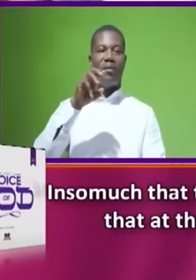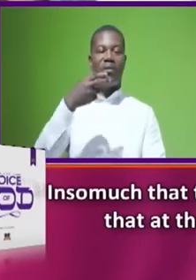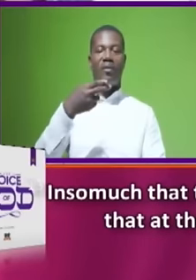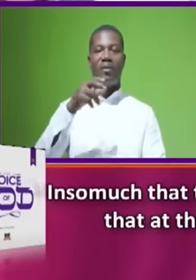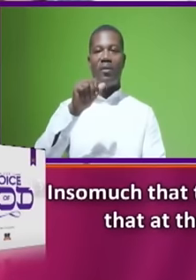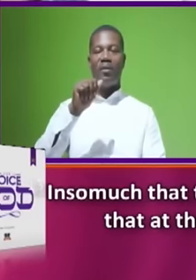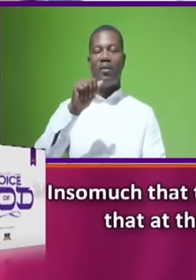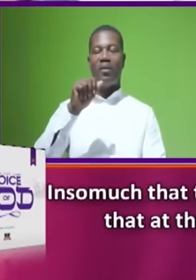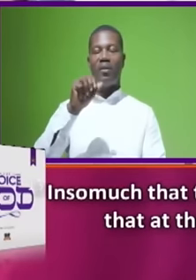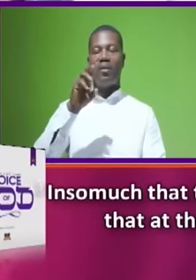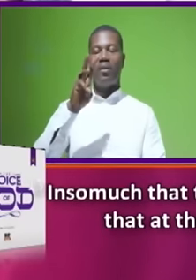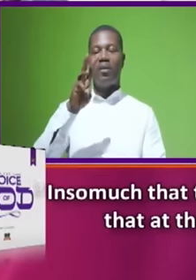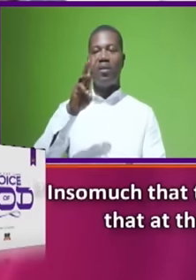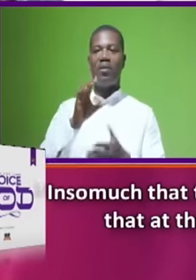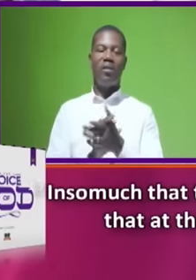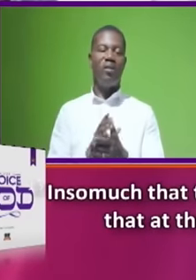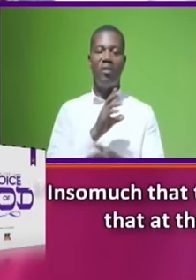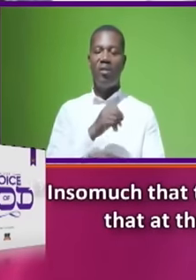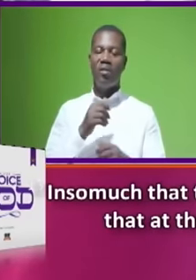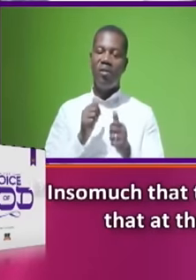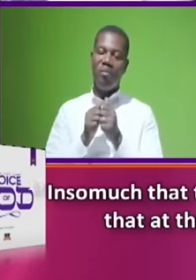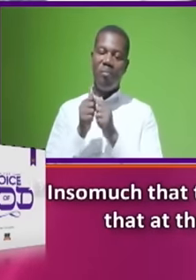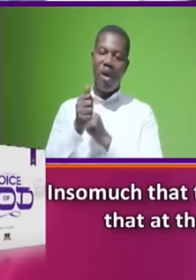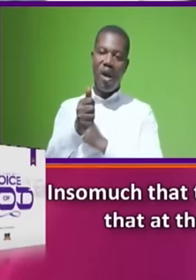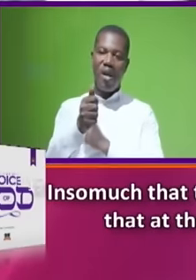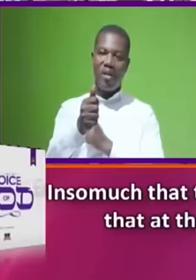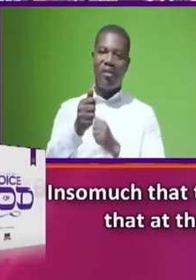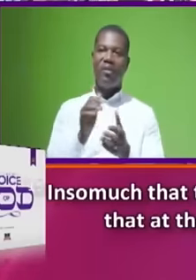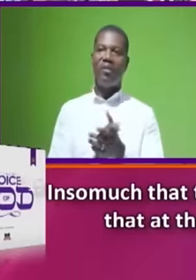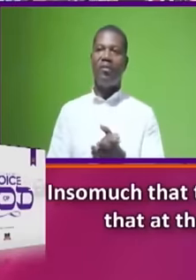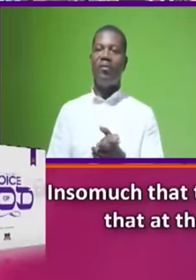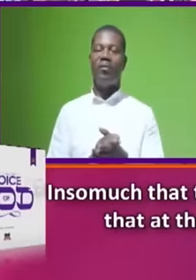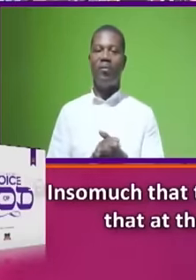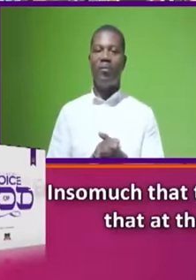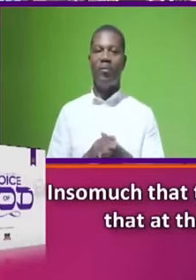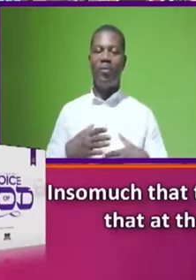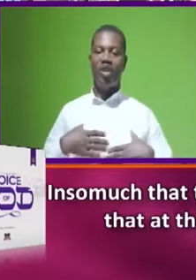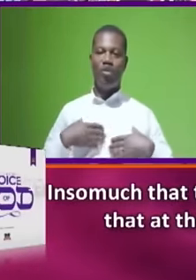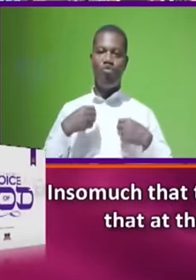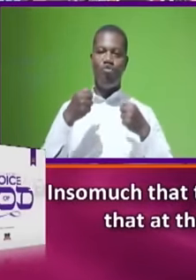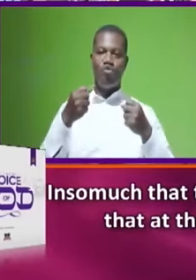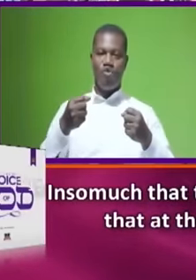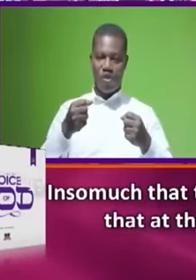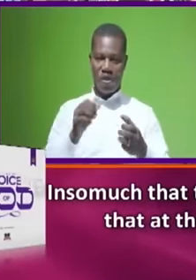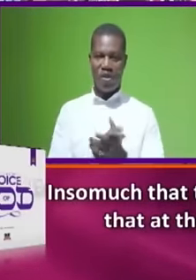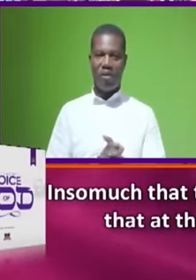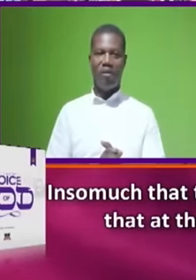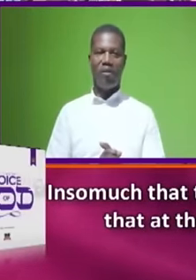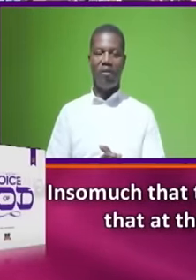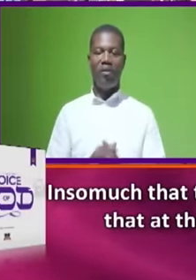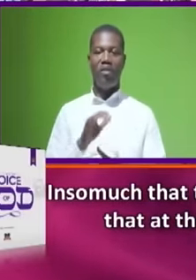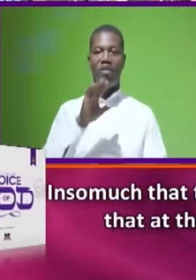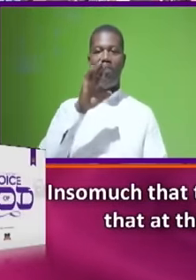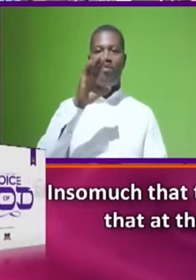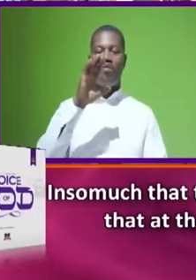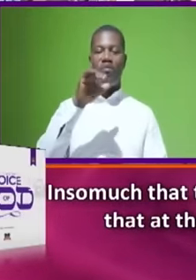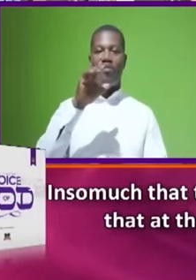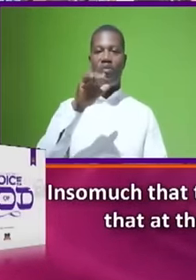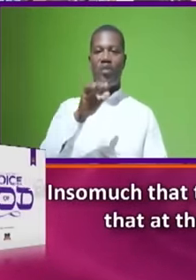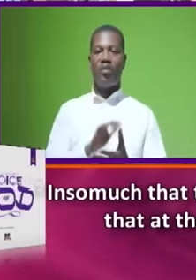Passes by. Might overshadow some of them. Verse 15.